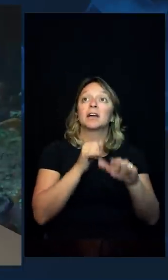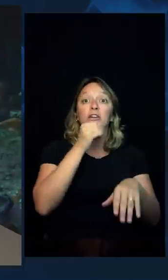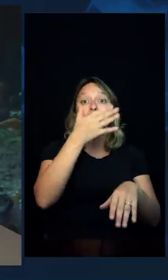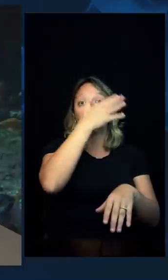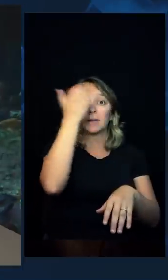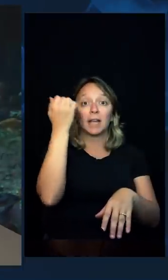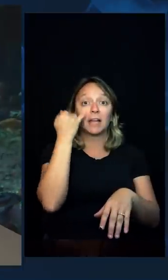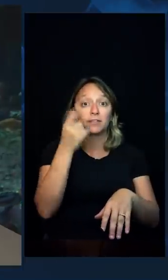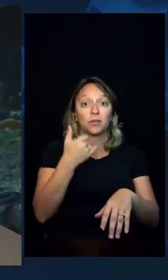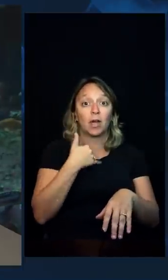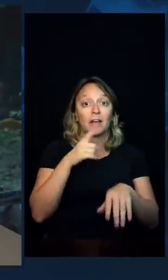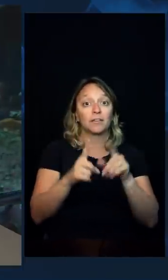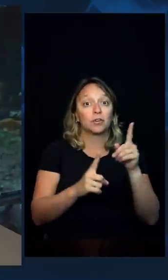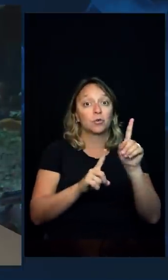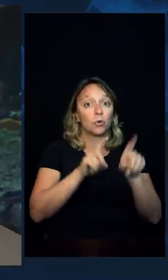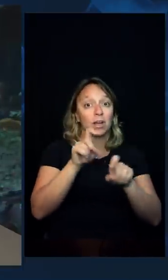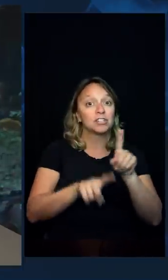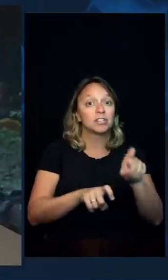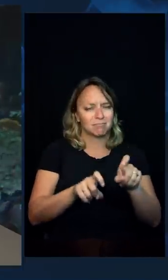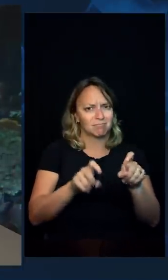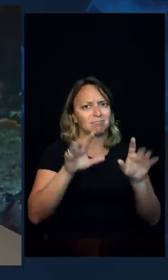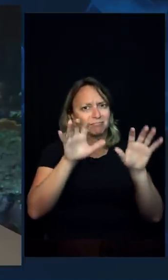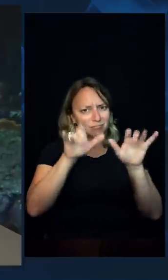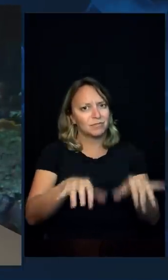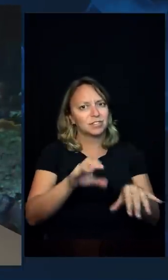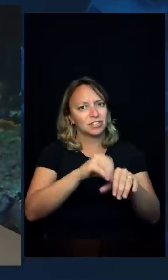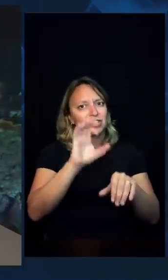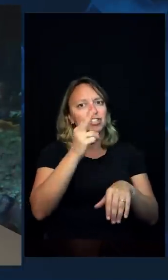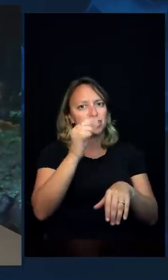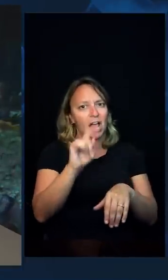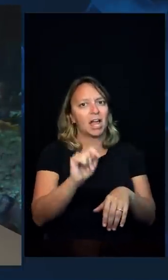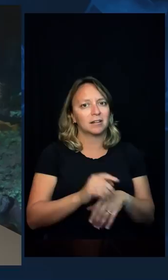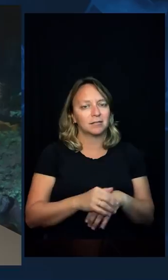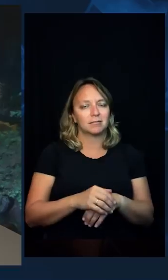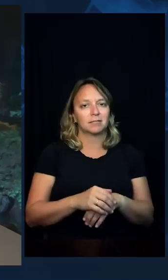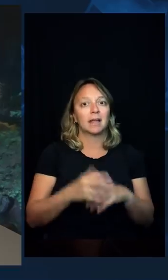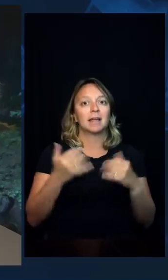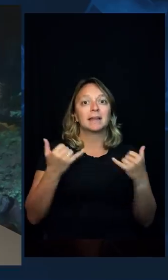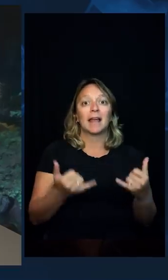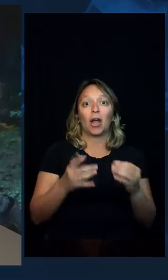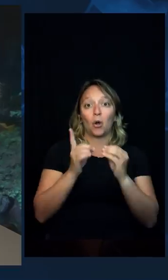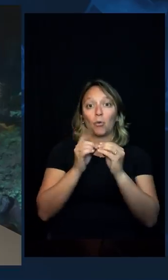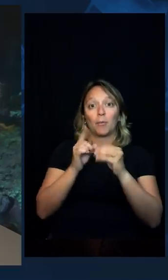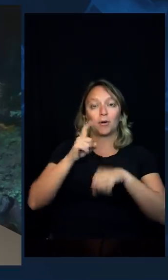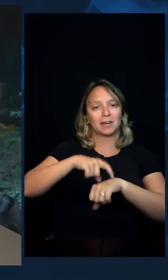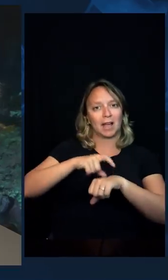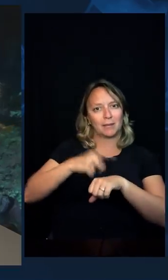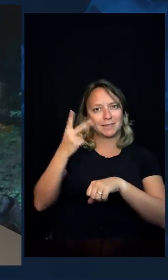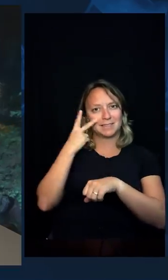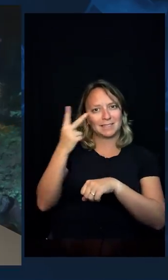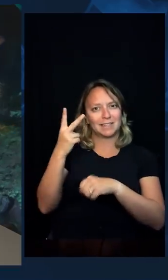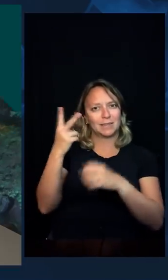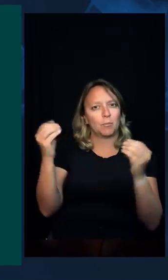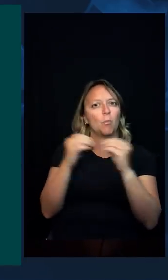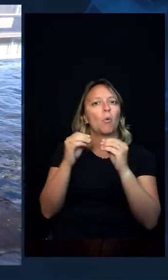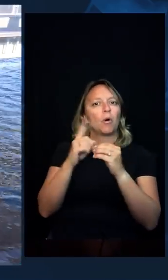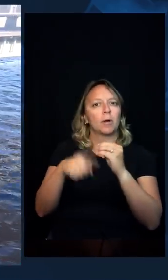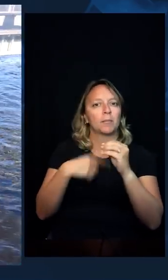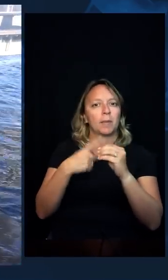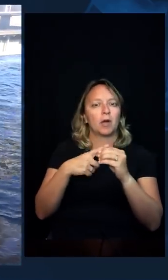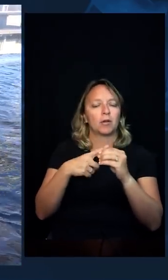in the chat. I'm here to answer them. Now we're gonna go back to Aubrey one more time to learn a little bit more about our harbor seals.